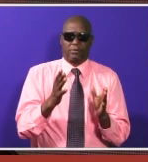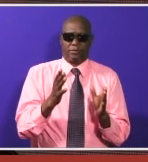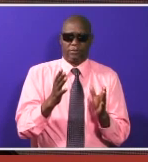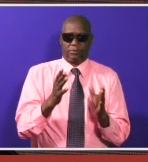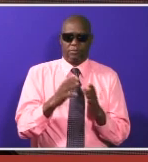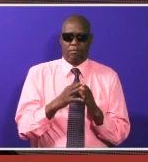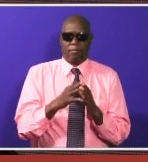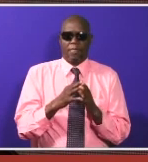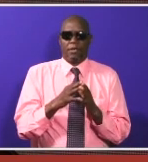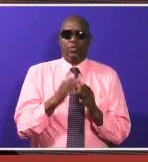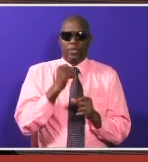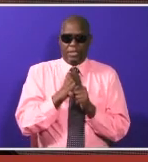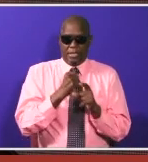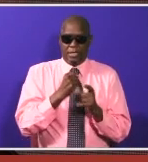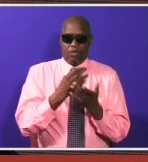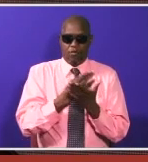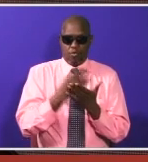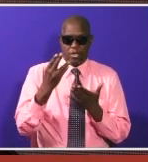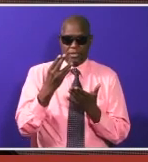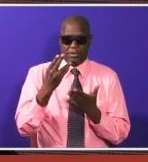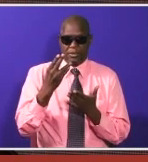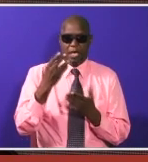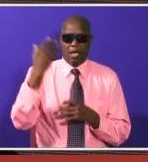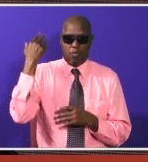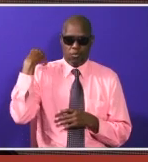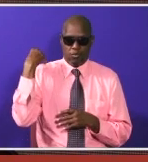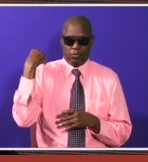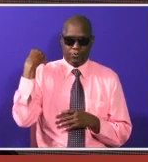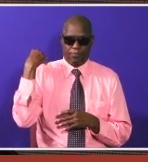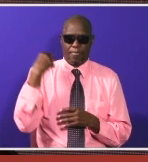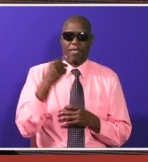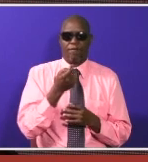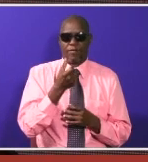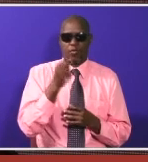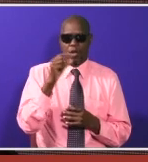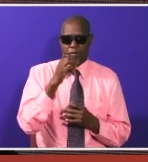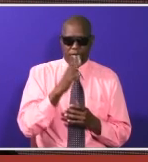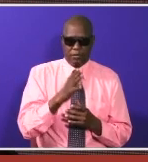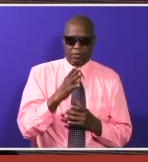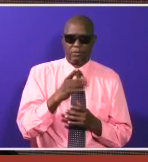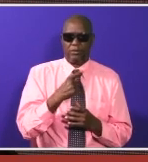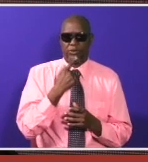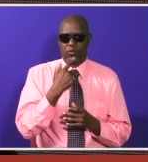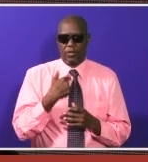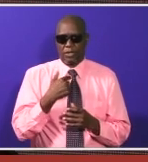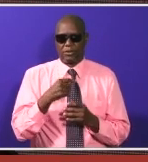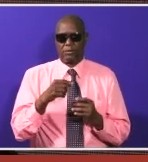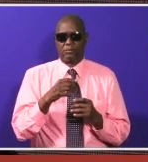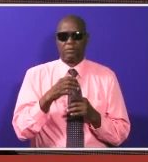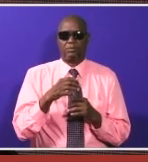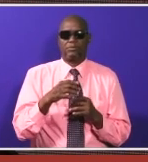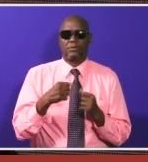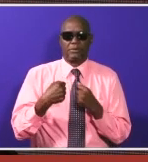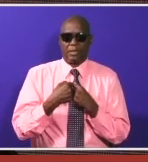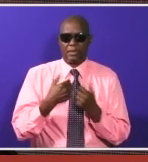about 4 weeks ago, which was very, very useful. We met a few governors who told us the challenges they're having in terms of remuneration, in terms